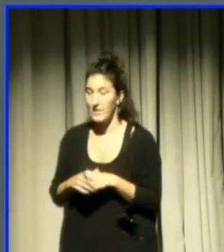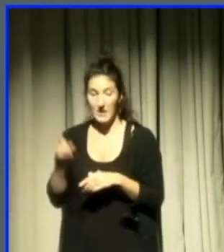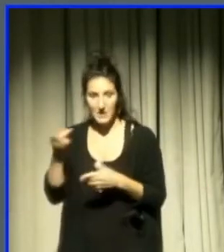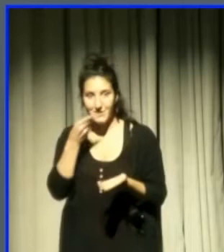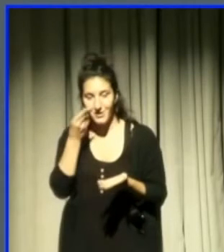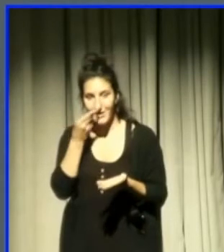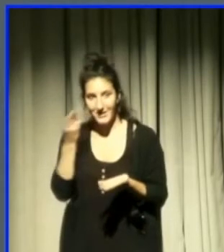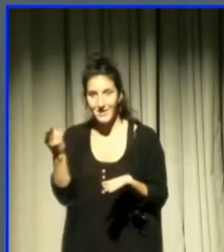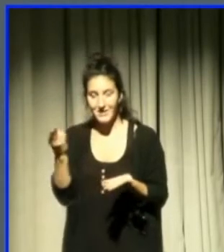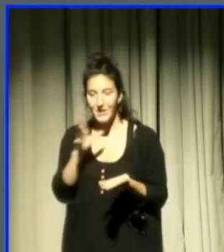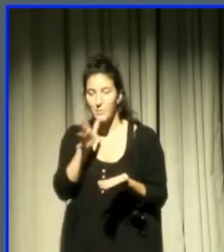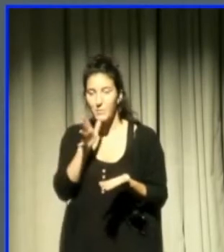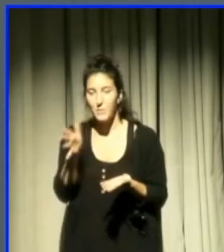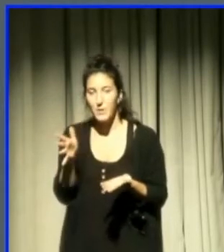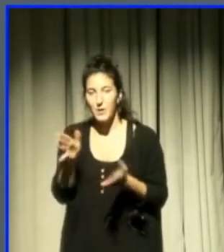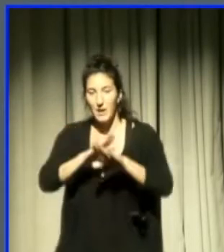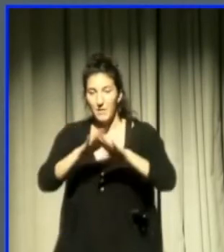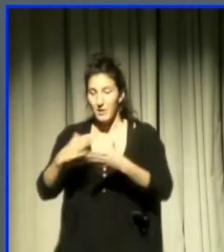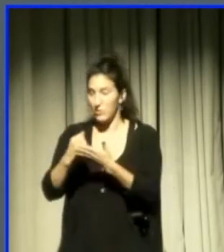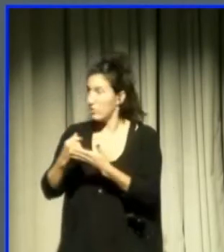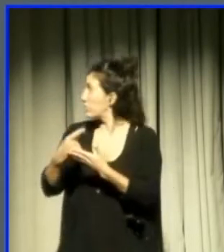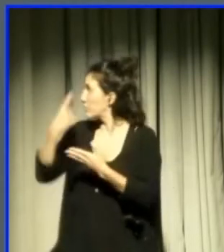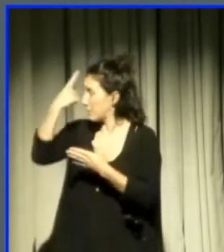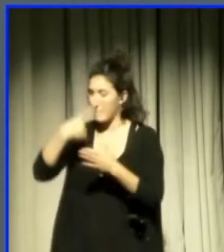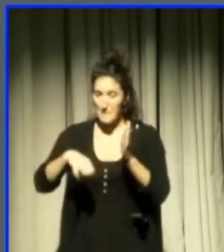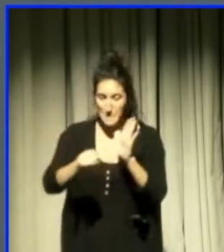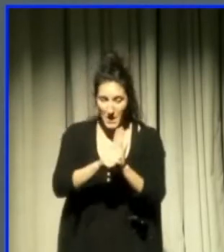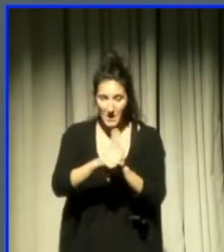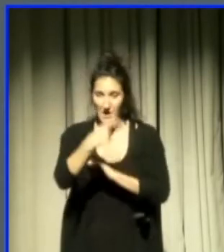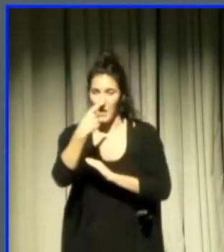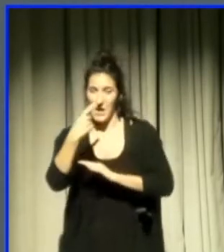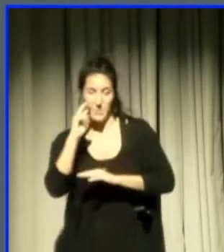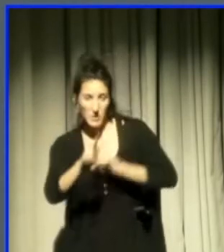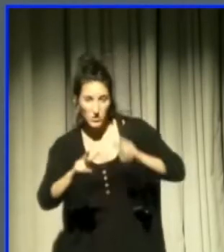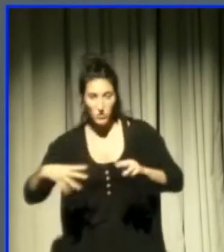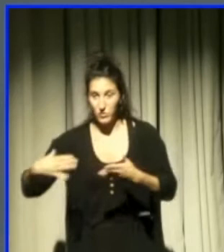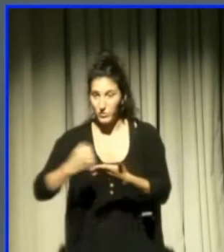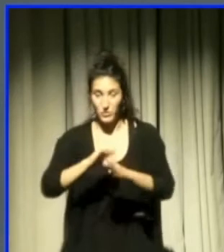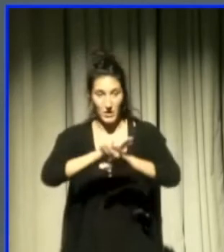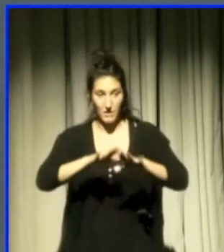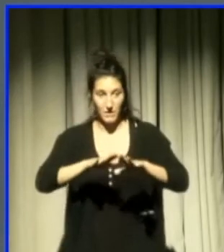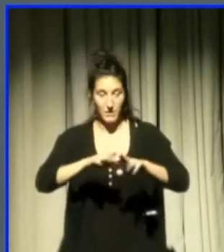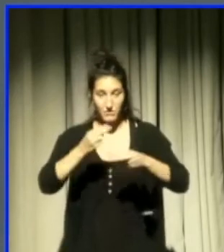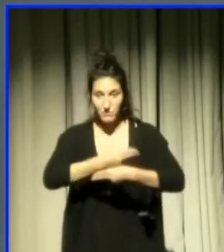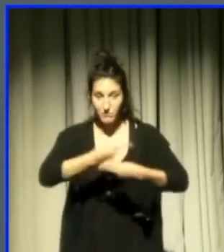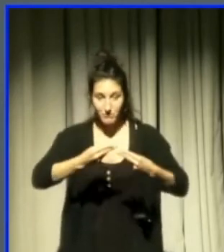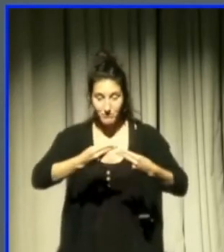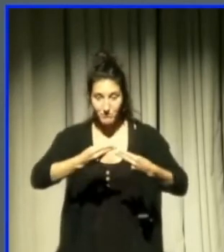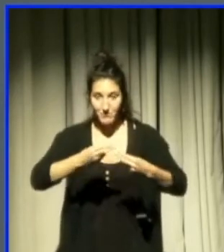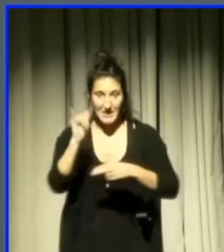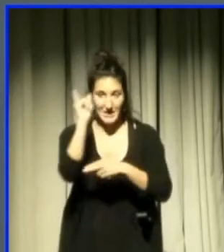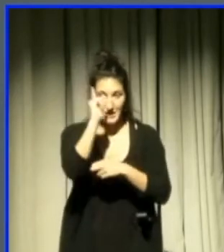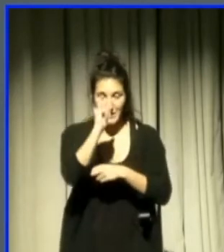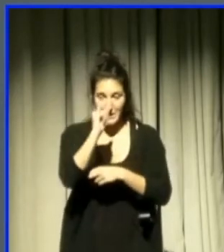visual stereotypes then are channeled through strategic insights. So brands are typically then feeding